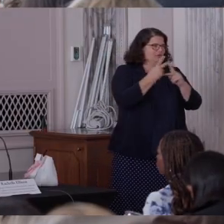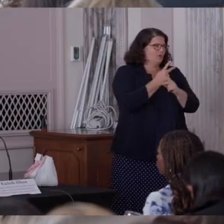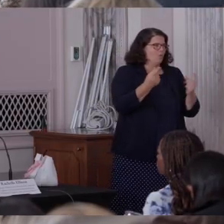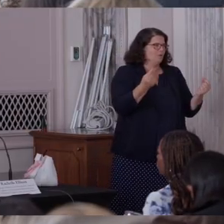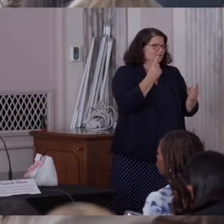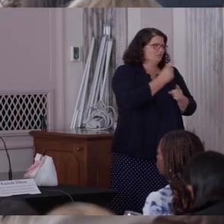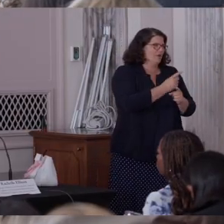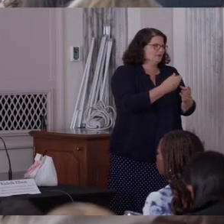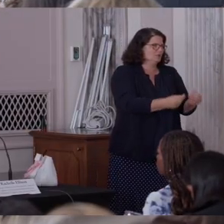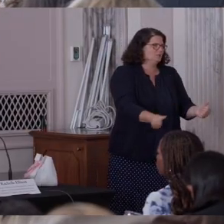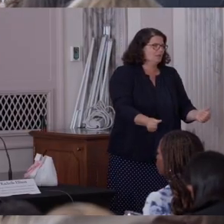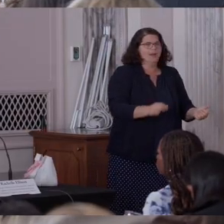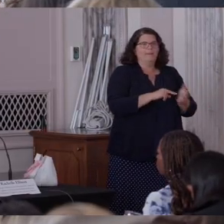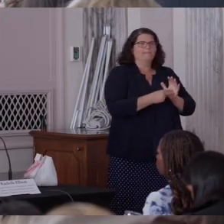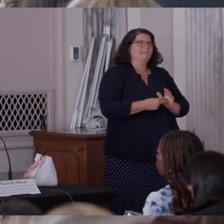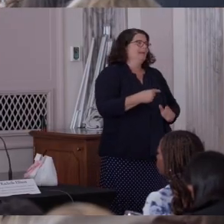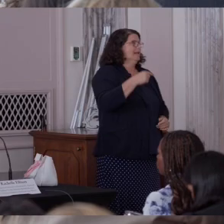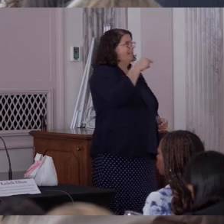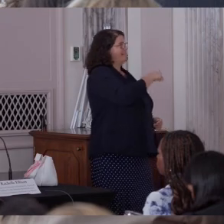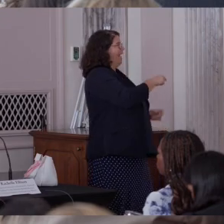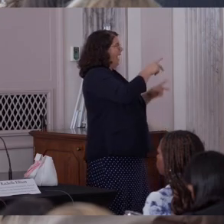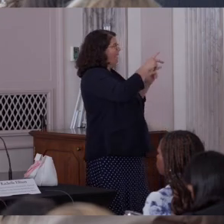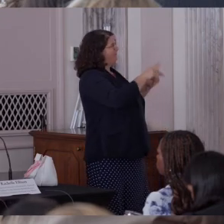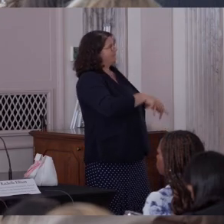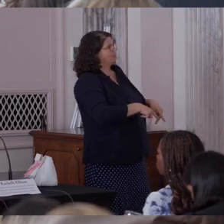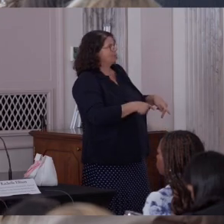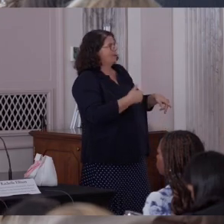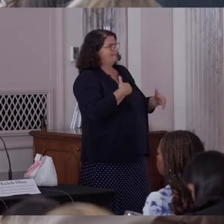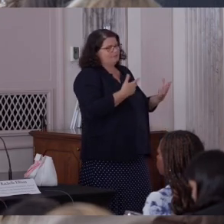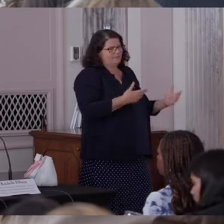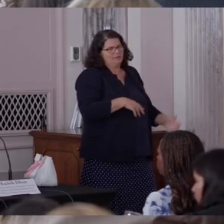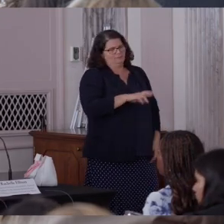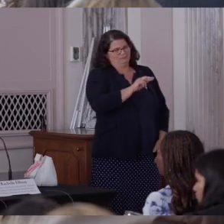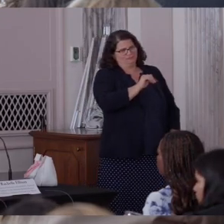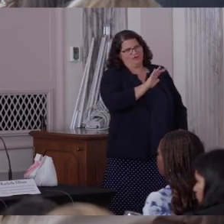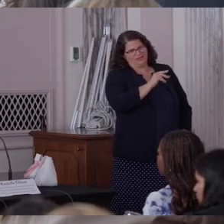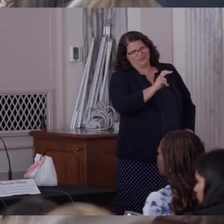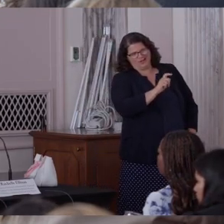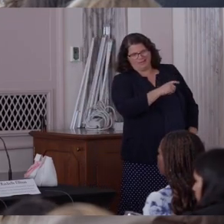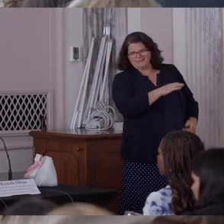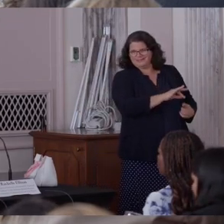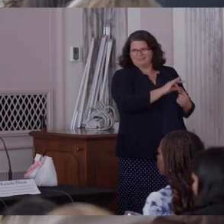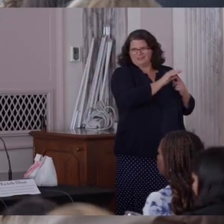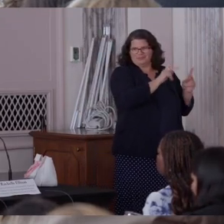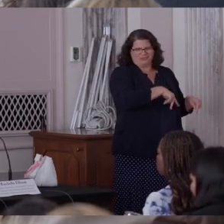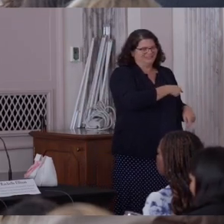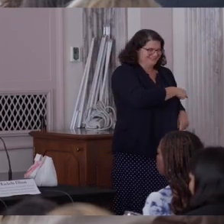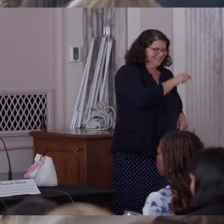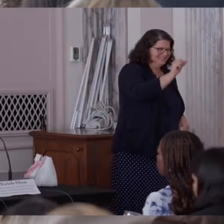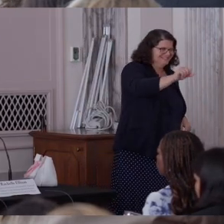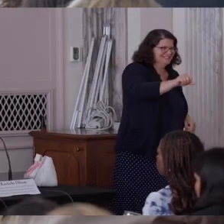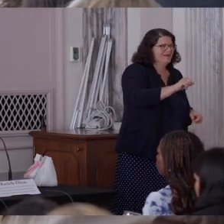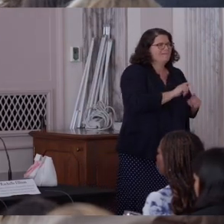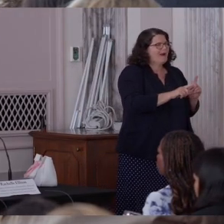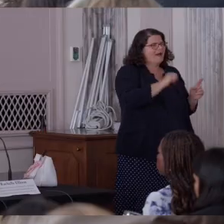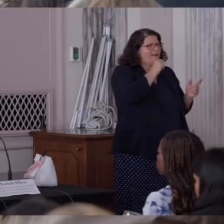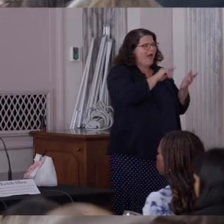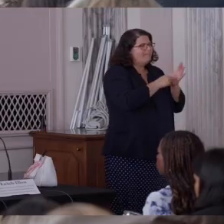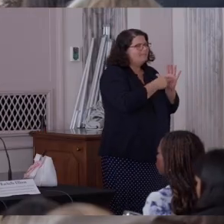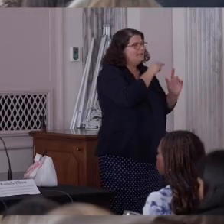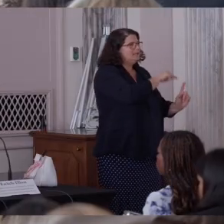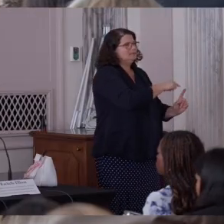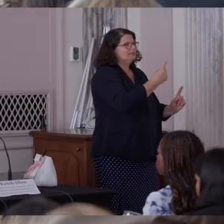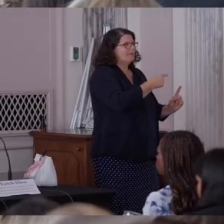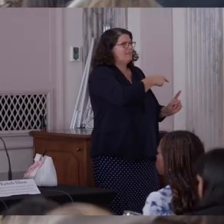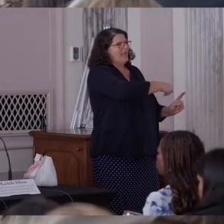that they're special people. I think Rachel is a special person, but it's not that they're special people. It's not